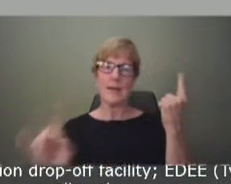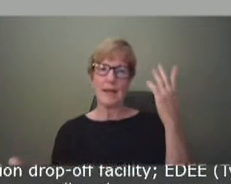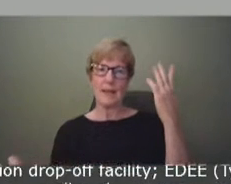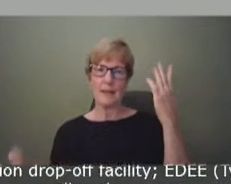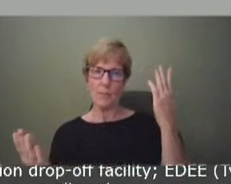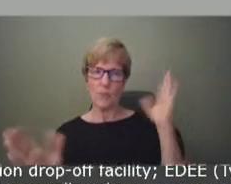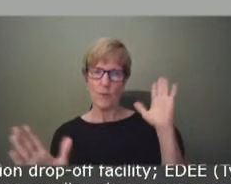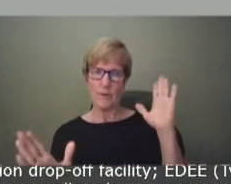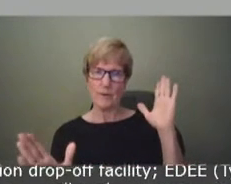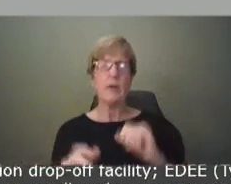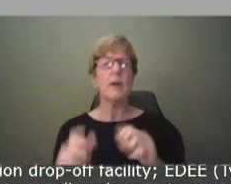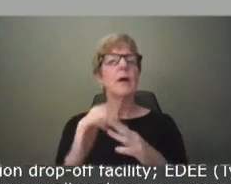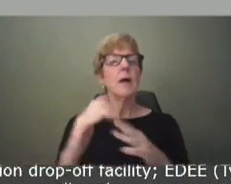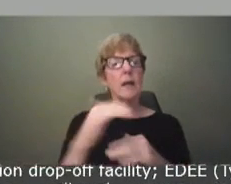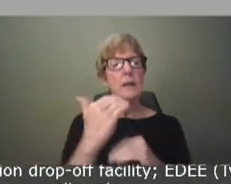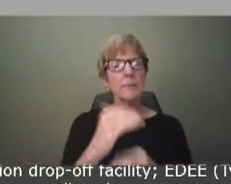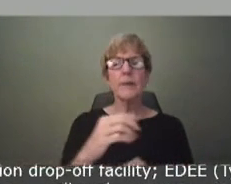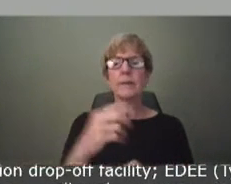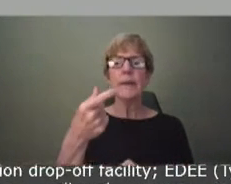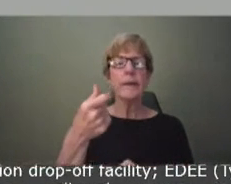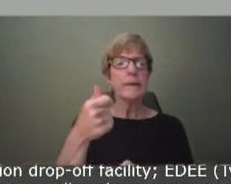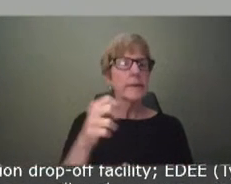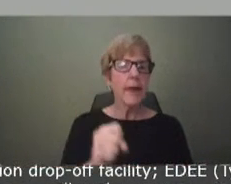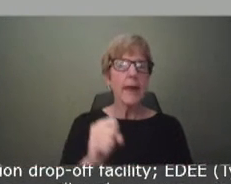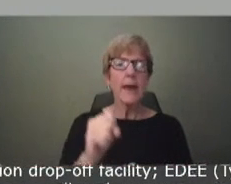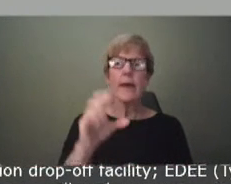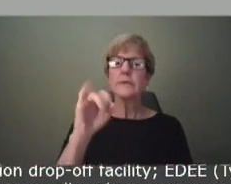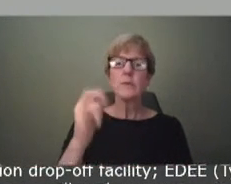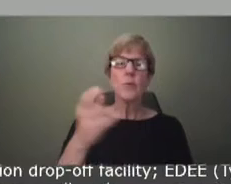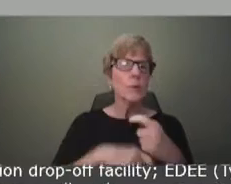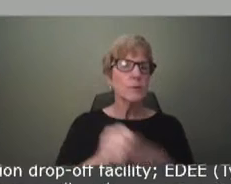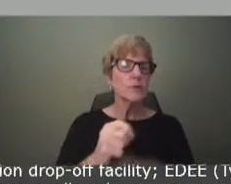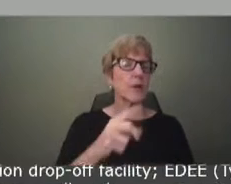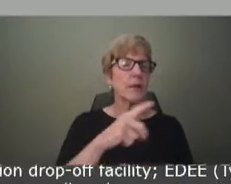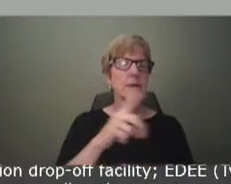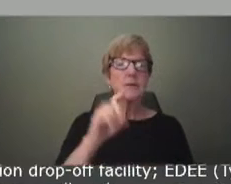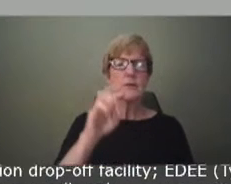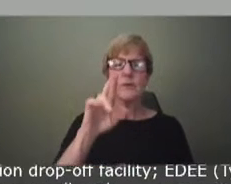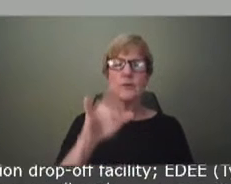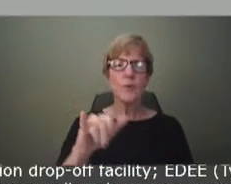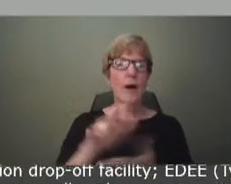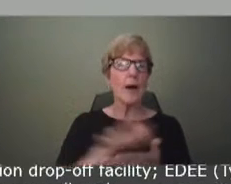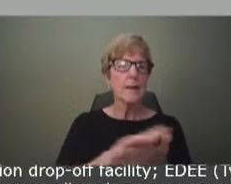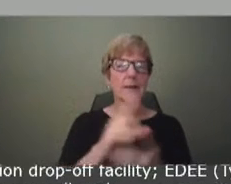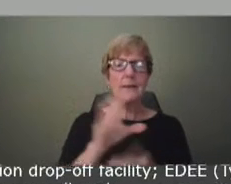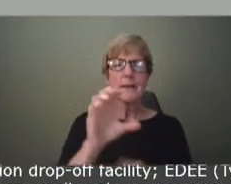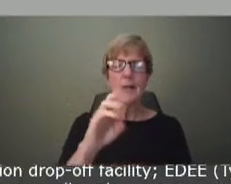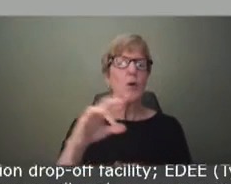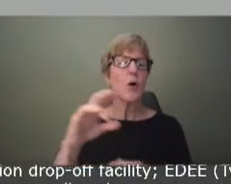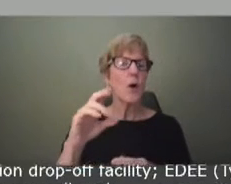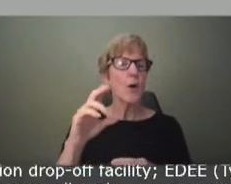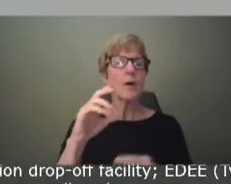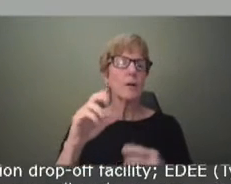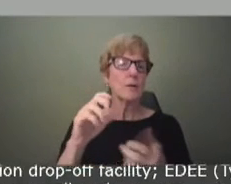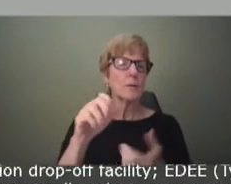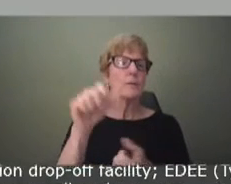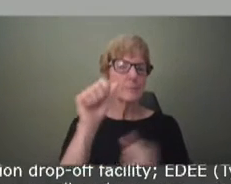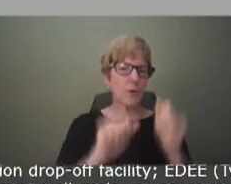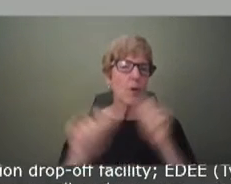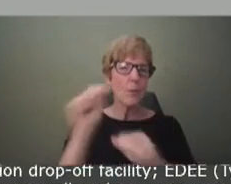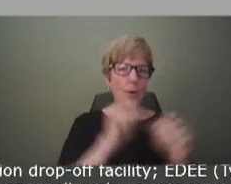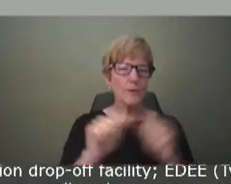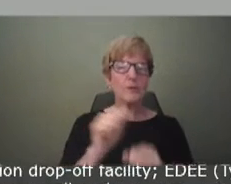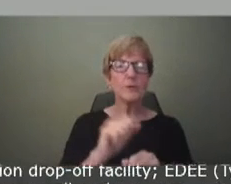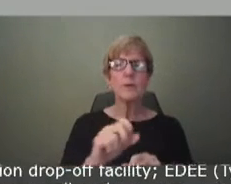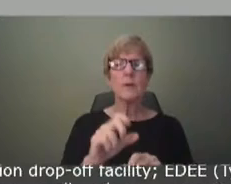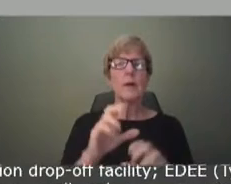would prohibit things like a gas station oil change facility Dry Cleaning Car Wash uh adult establishments and accessory Drive-In Windows uh